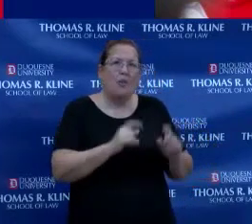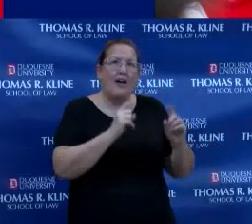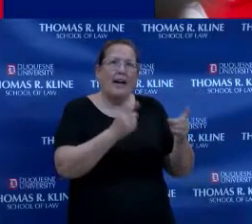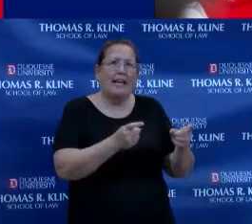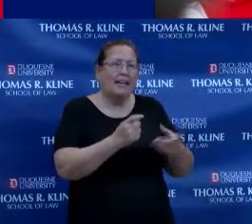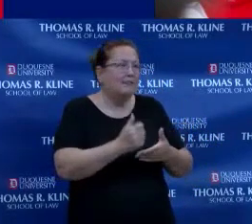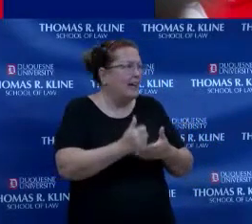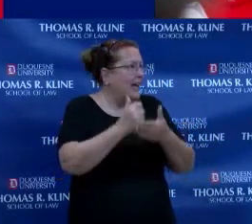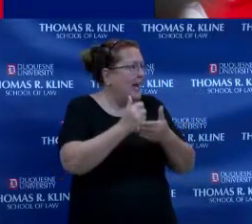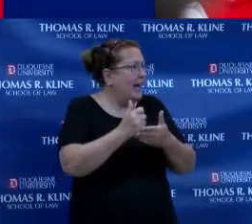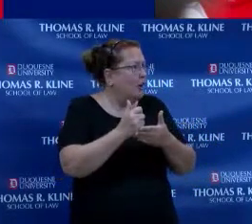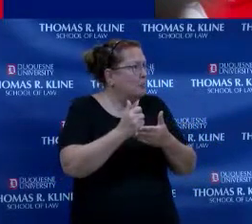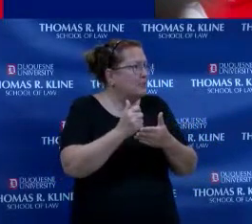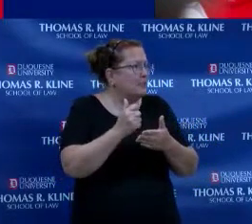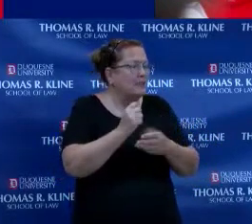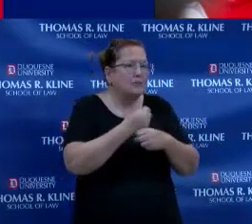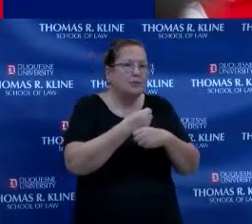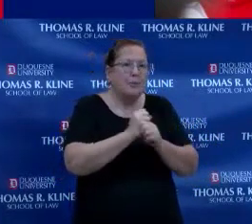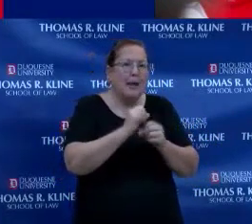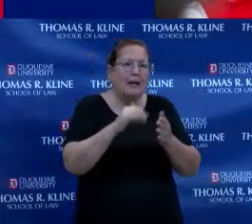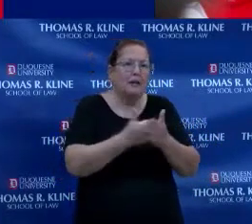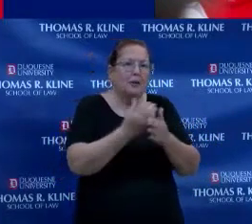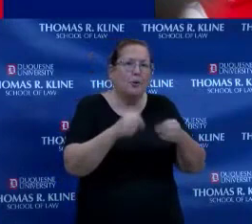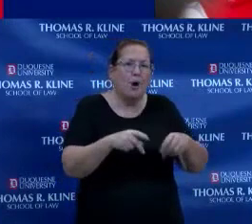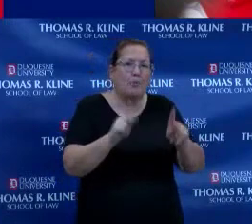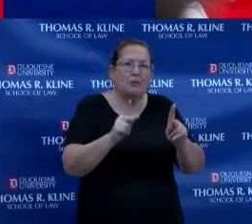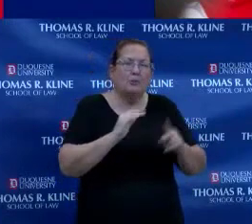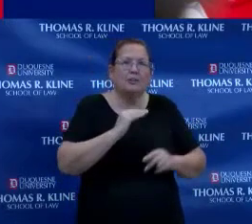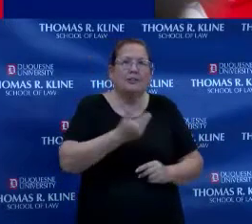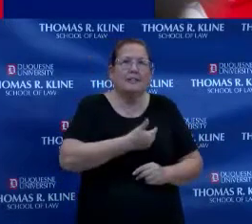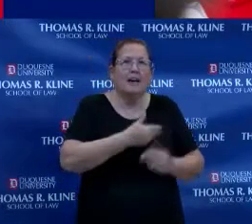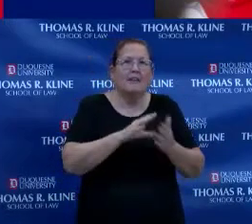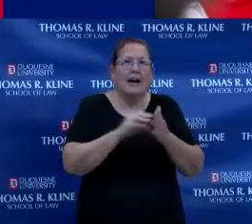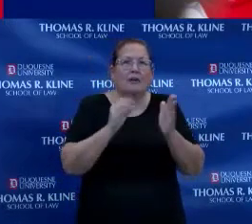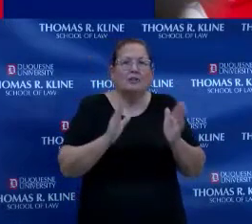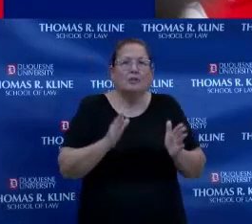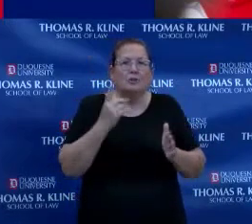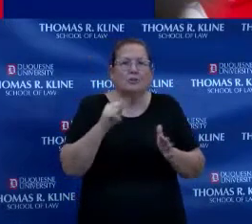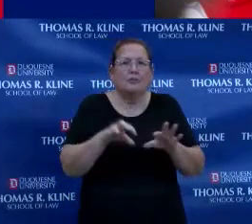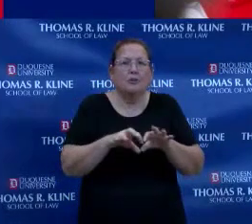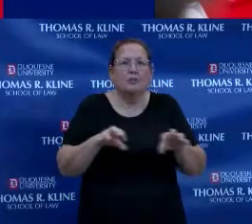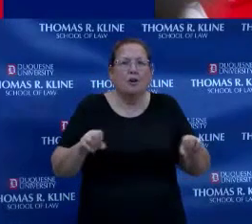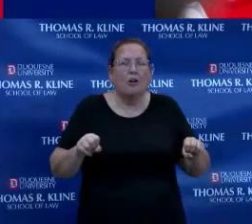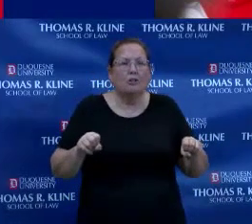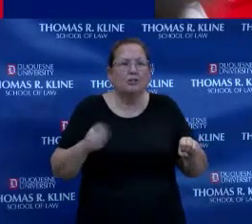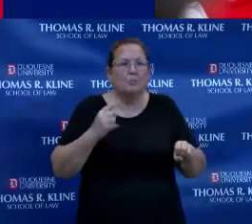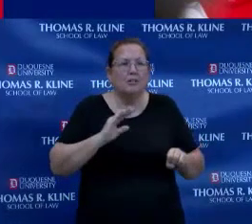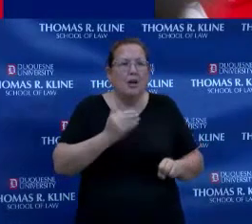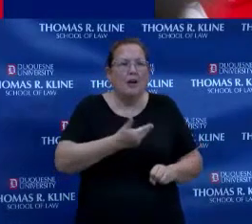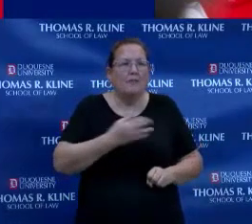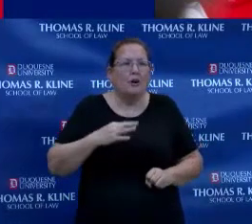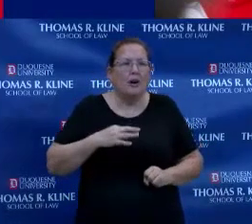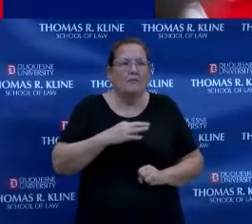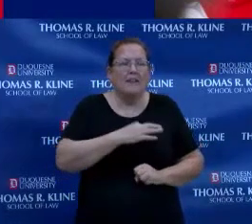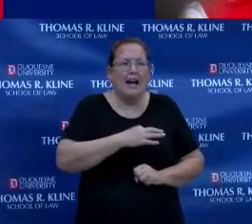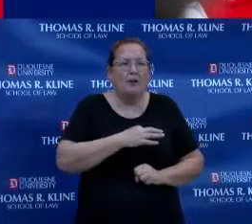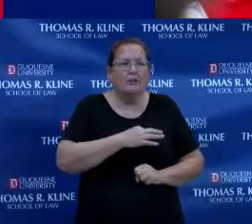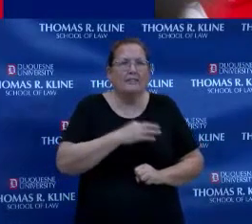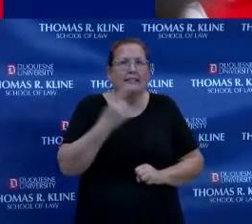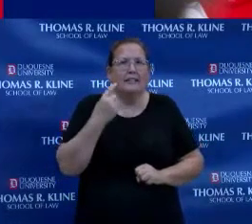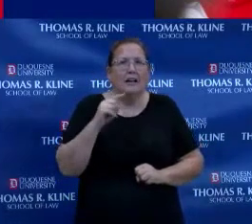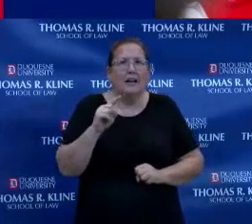to create new opportunities for our students in terms of scholarship dollars, for our faculty, as you saw, in terms